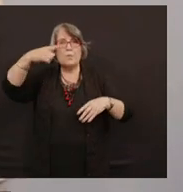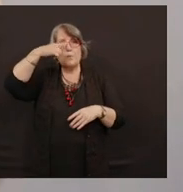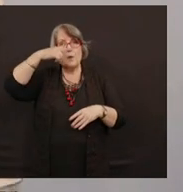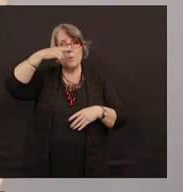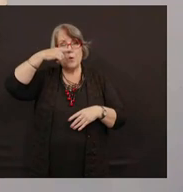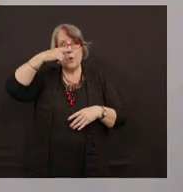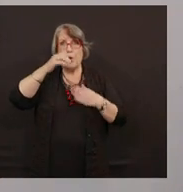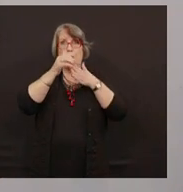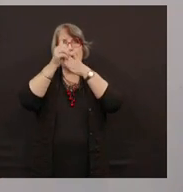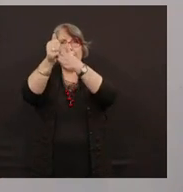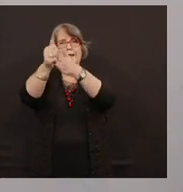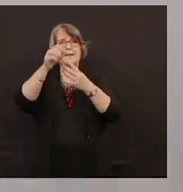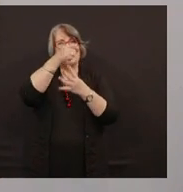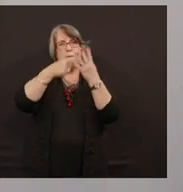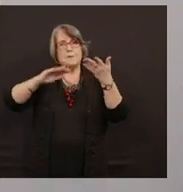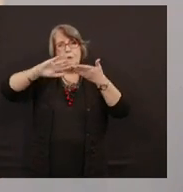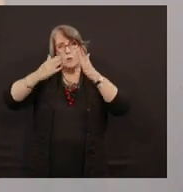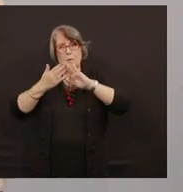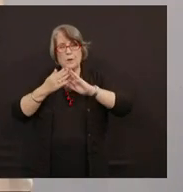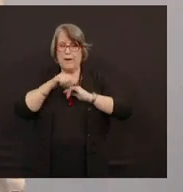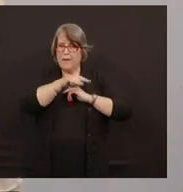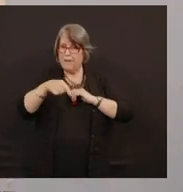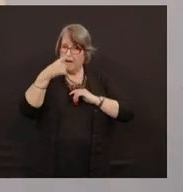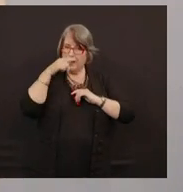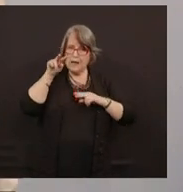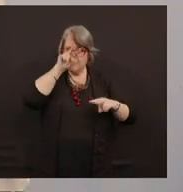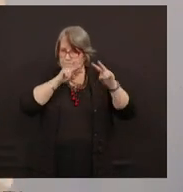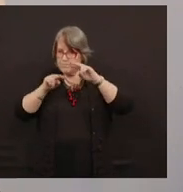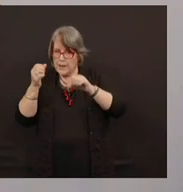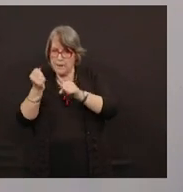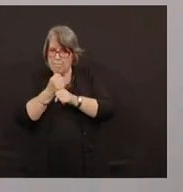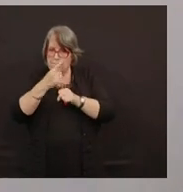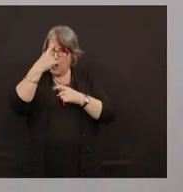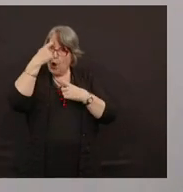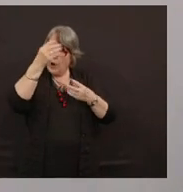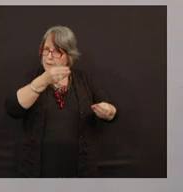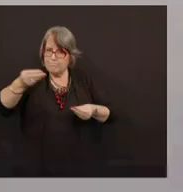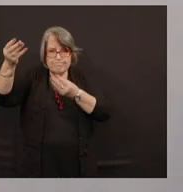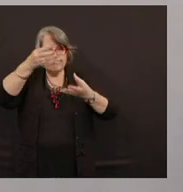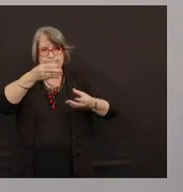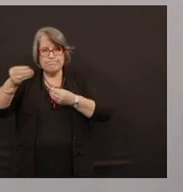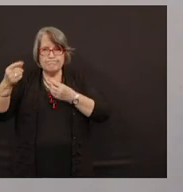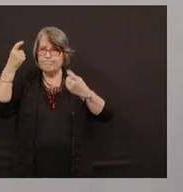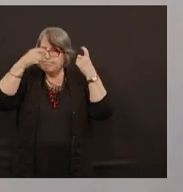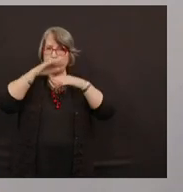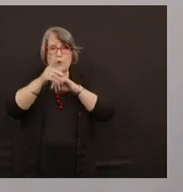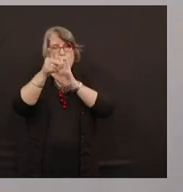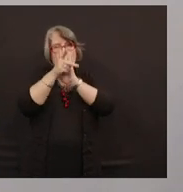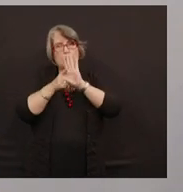are leaders in the disability community being able to look at and make recommendations, consider policies,